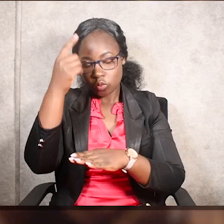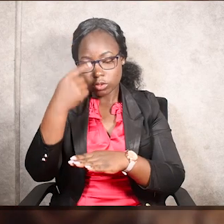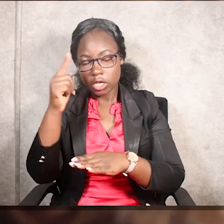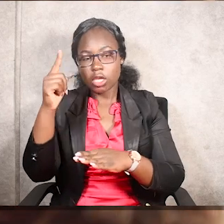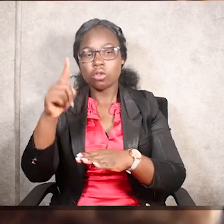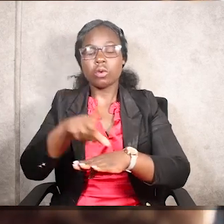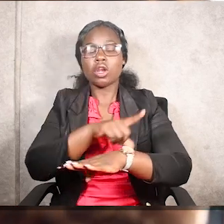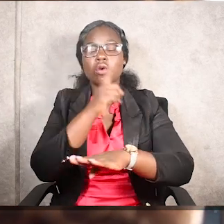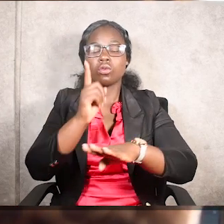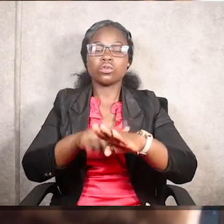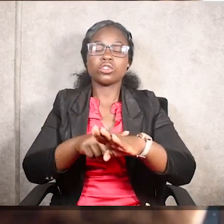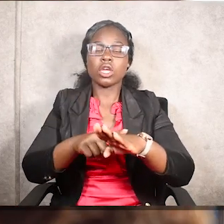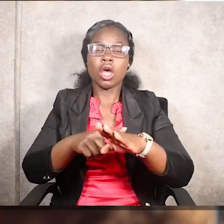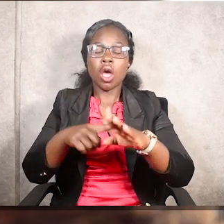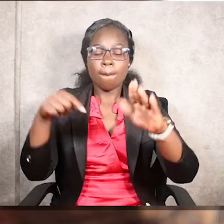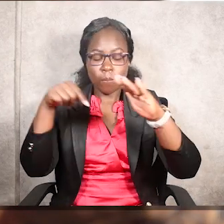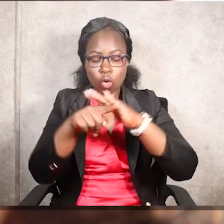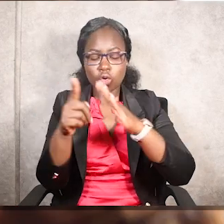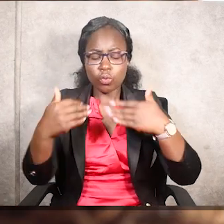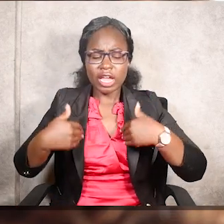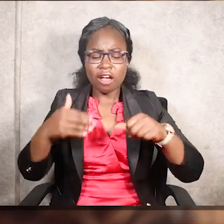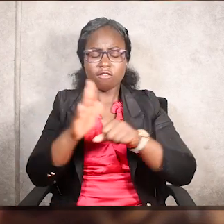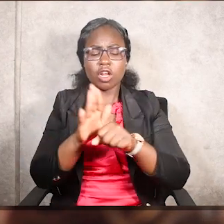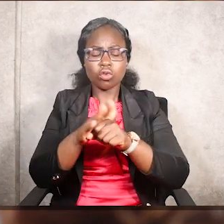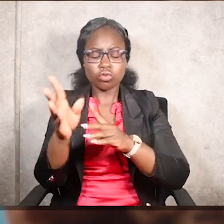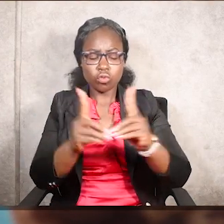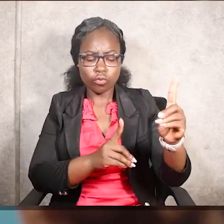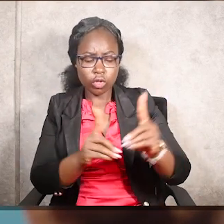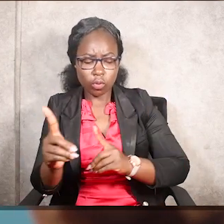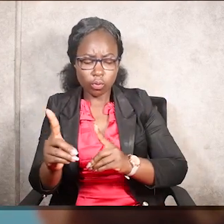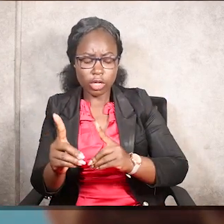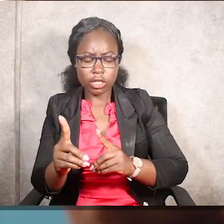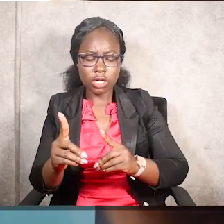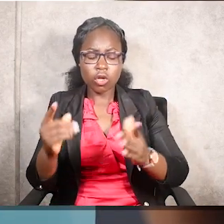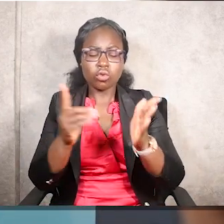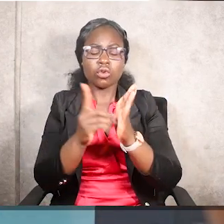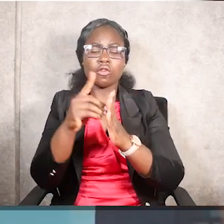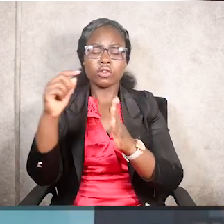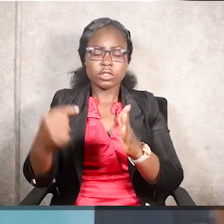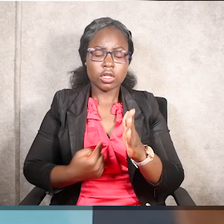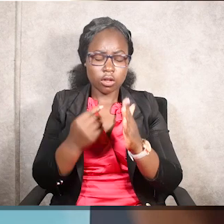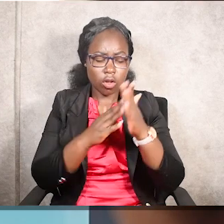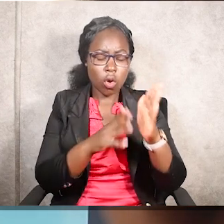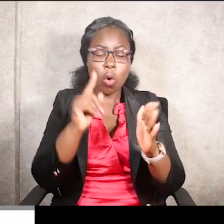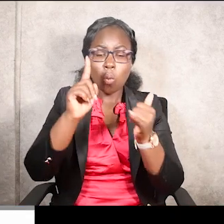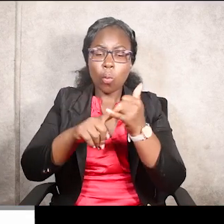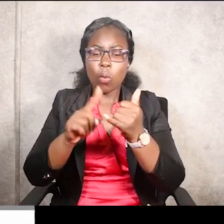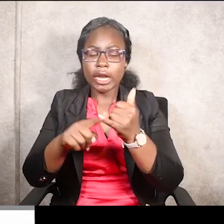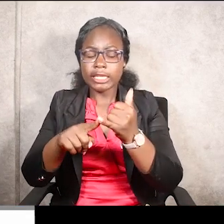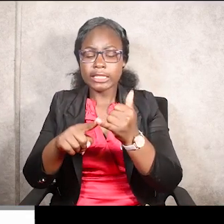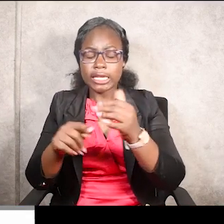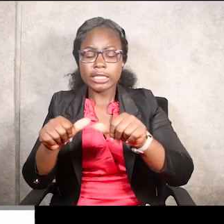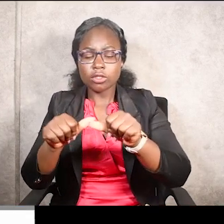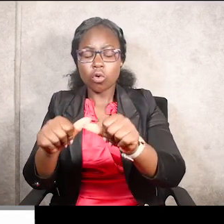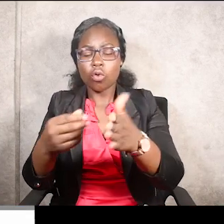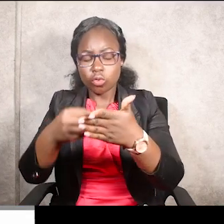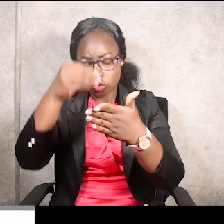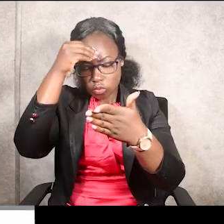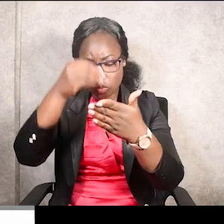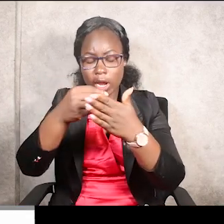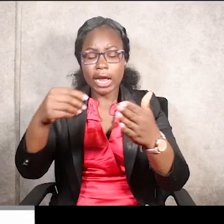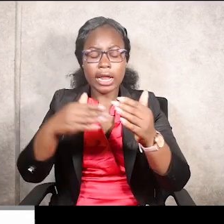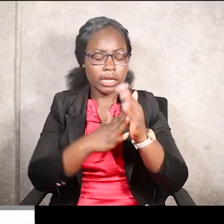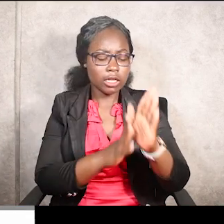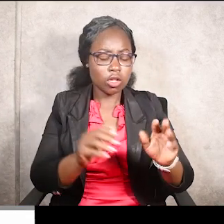goals. There are many strategies for developing self-leadership. One is continuous learning. Leaders can also